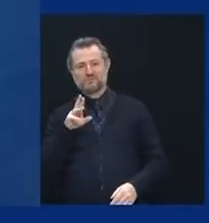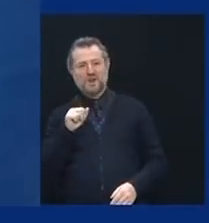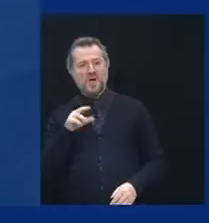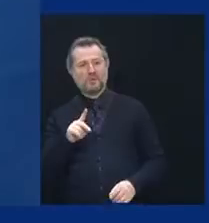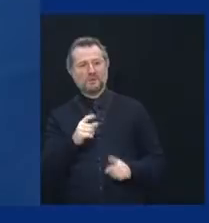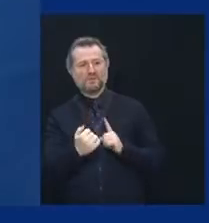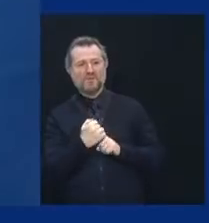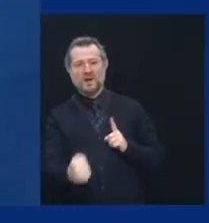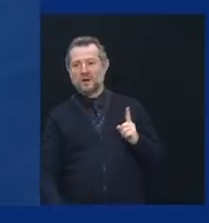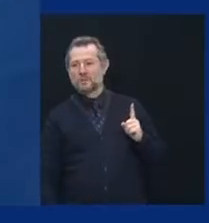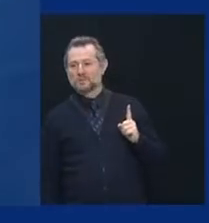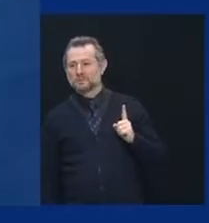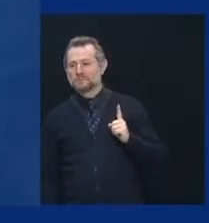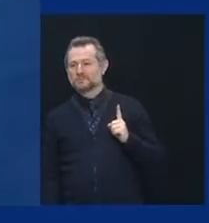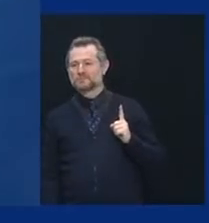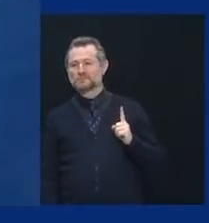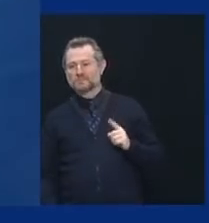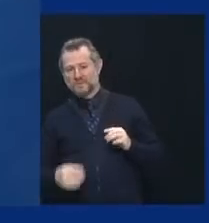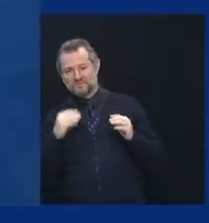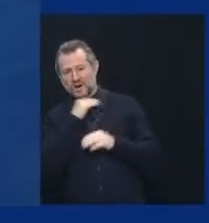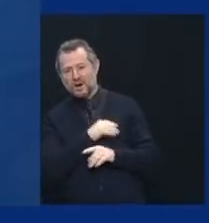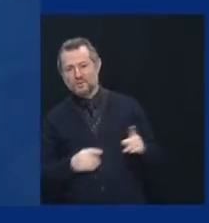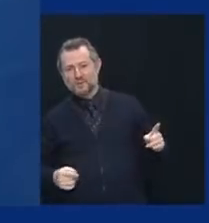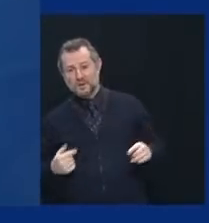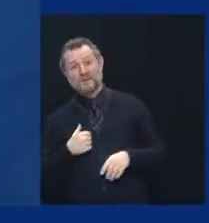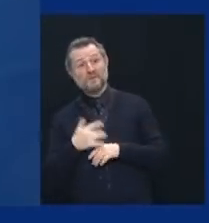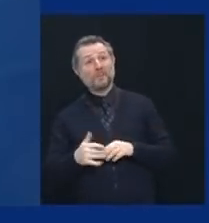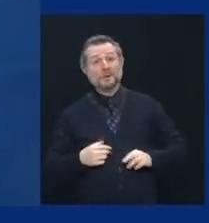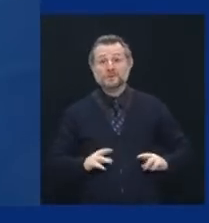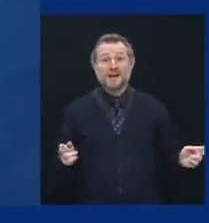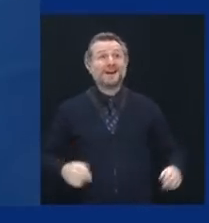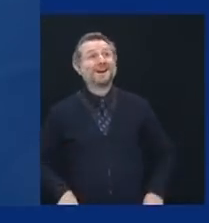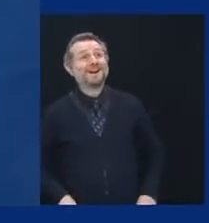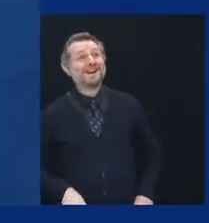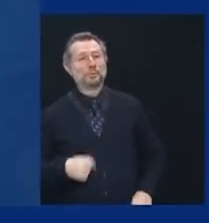I was eligible, but you don't have a vaccine for me.